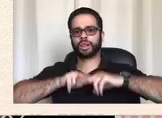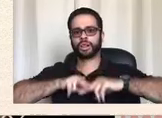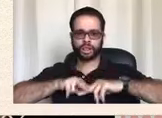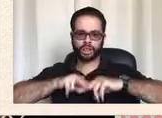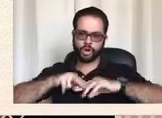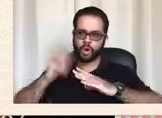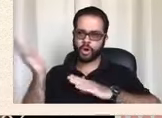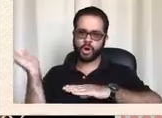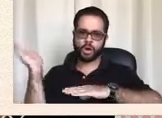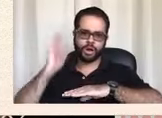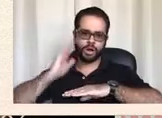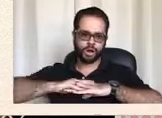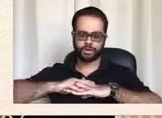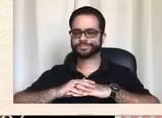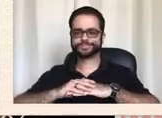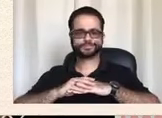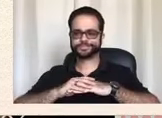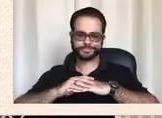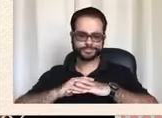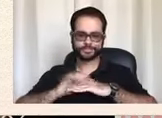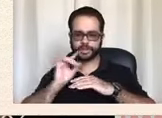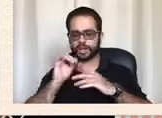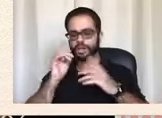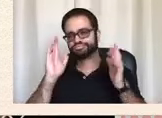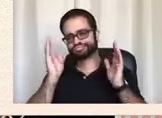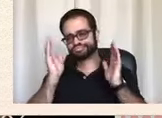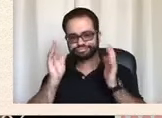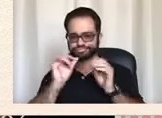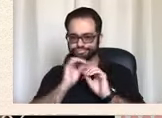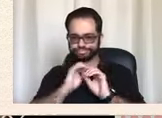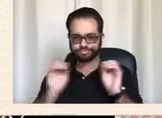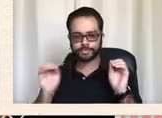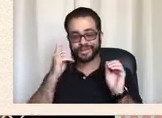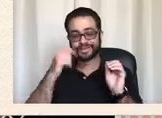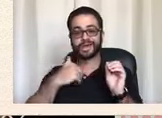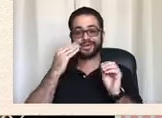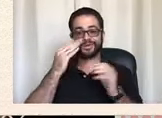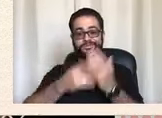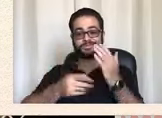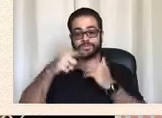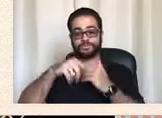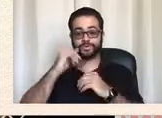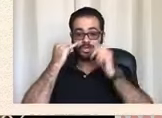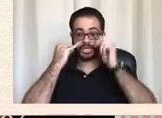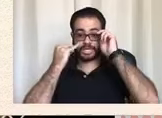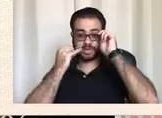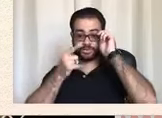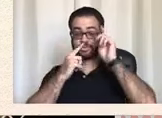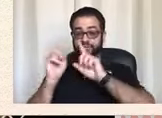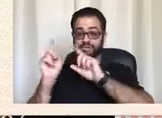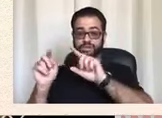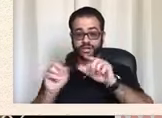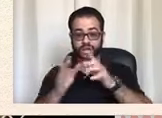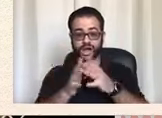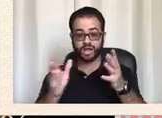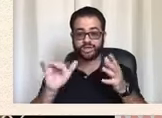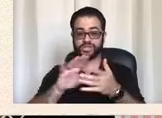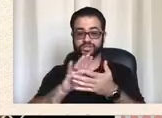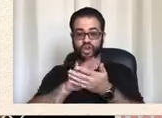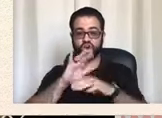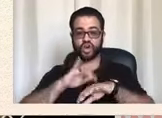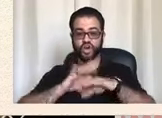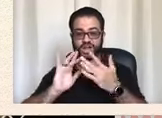And just kind of drone out because I know that some of you guys, if you're like me, you're attending a lot of these online learning things,